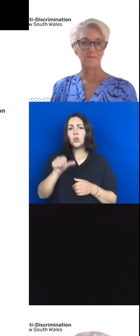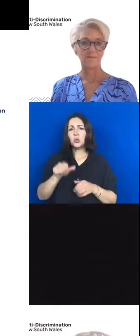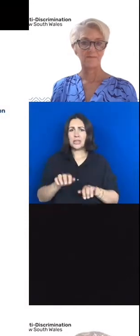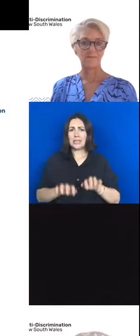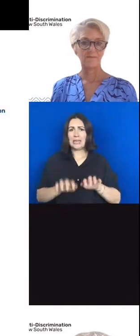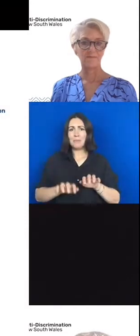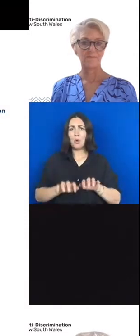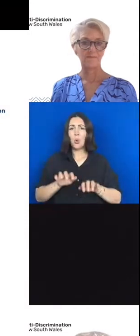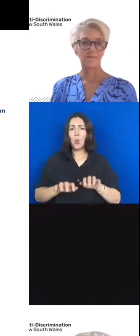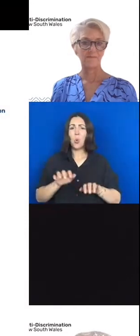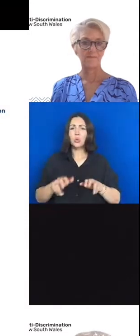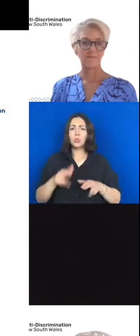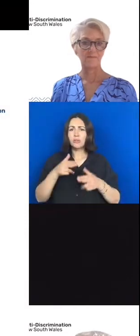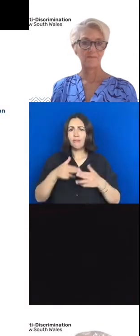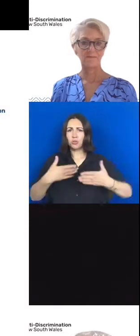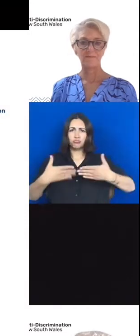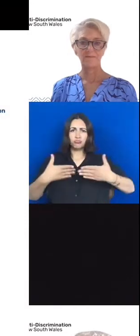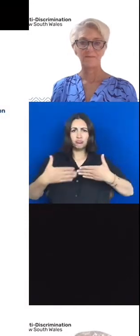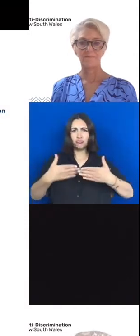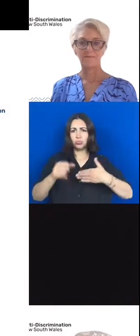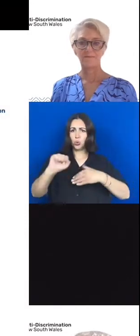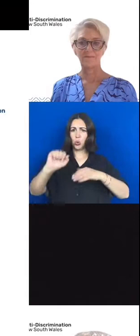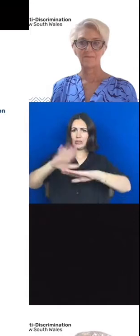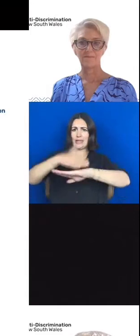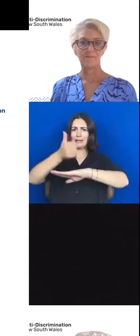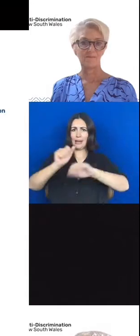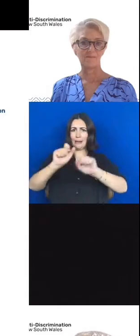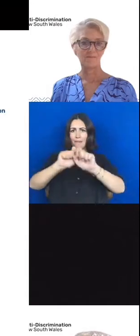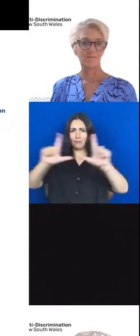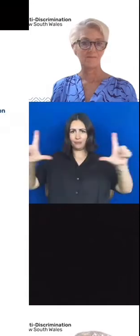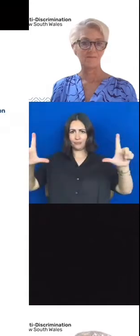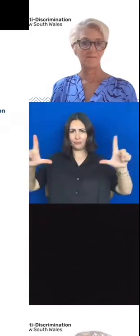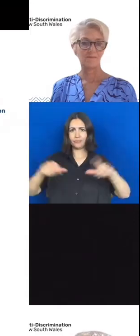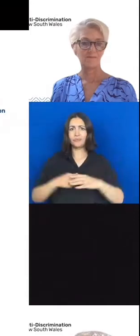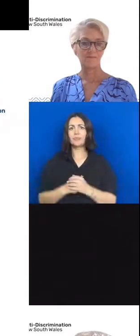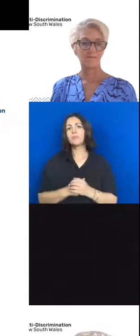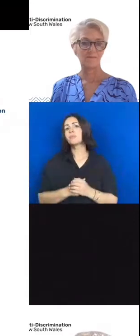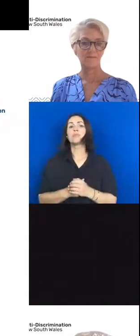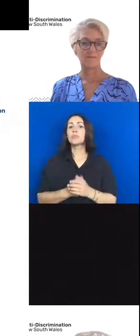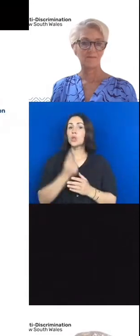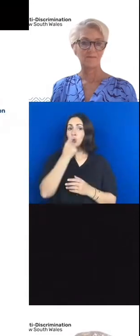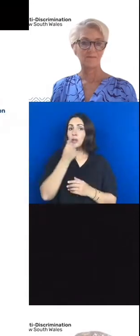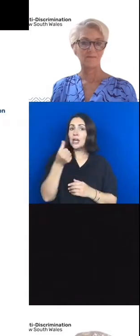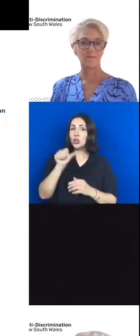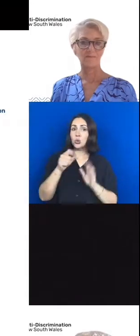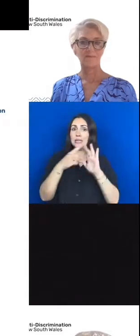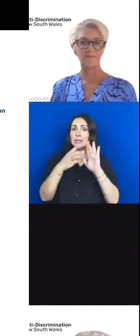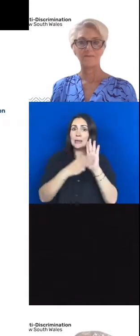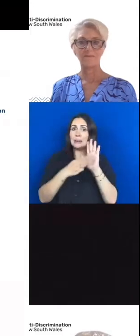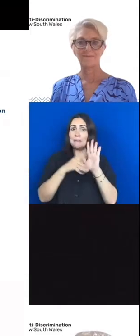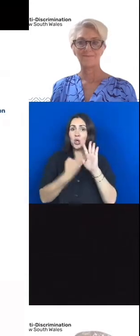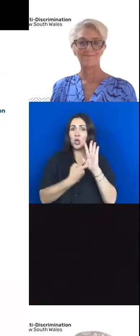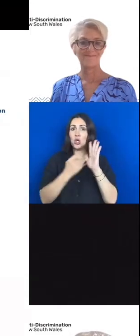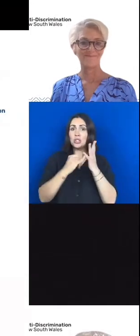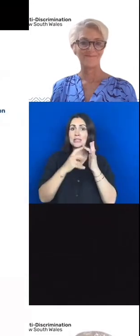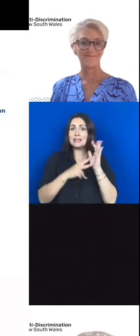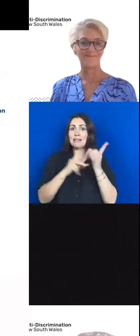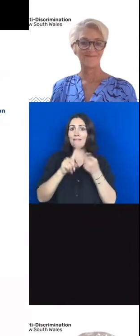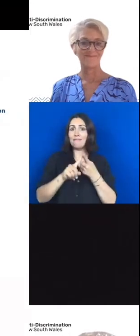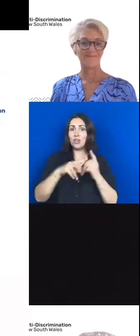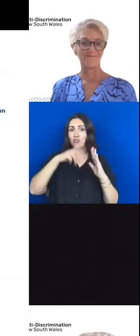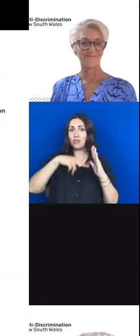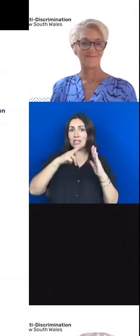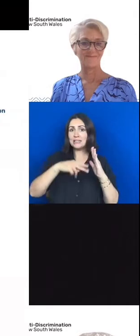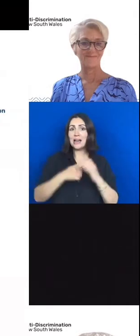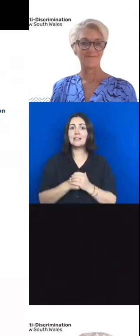Teams. Use Immersive Reader to read easier. Use Screen Reader with Teams if